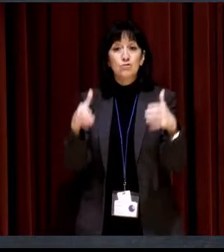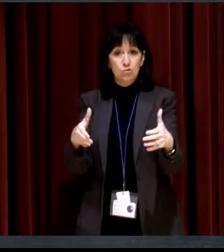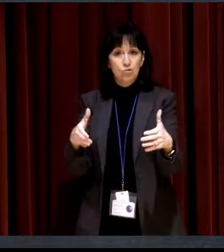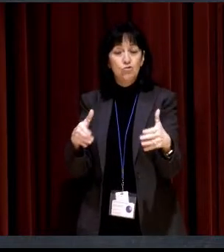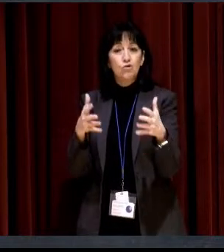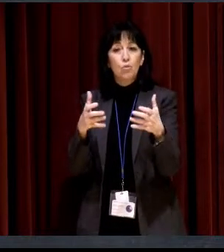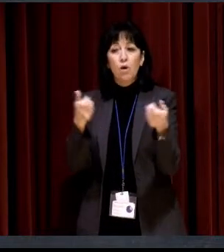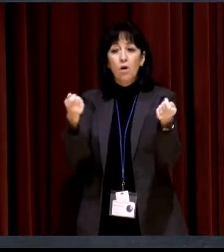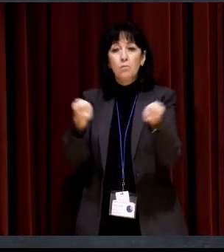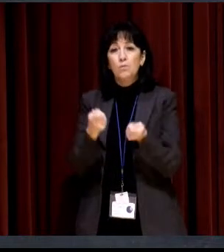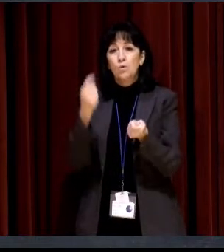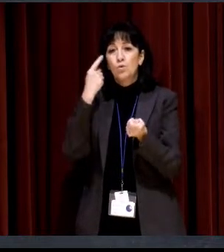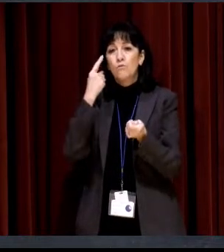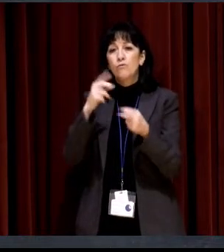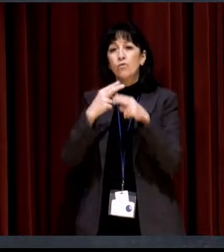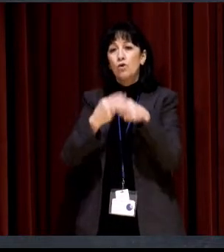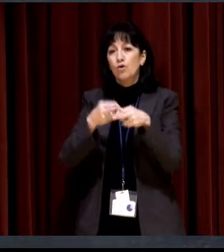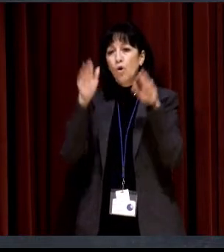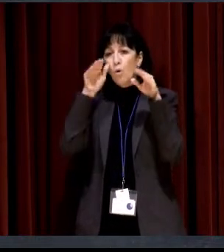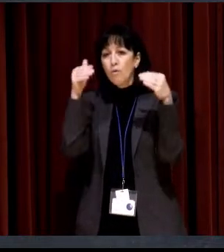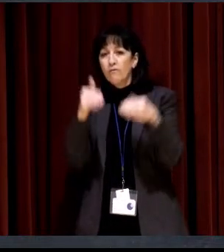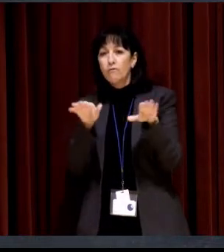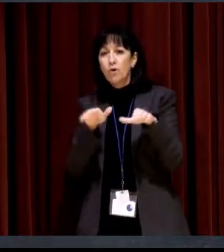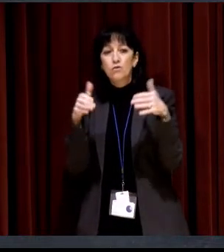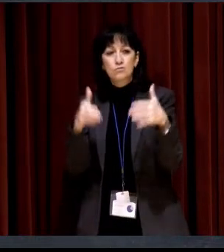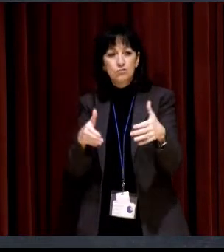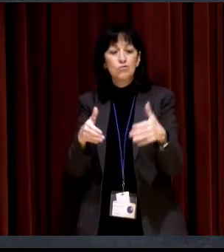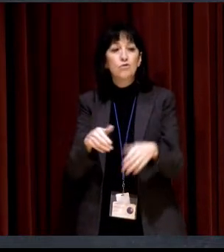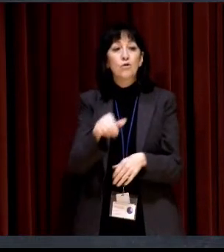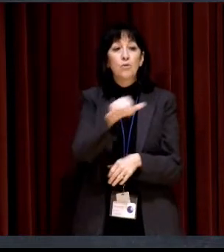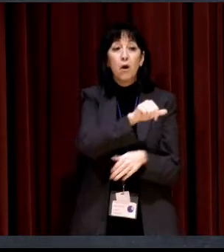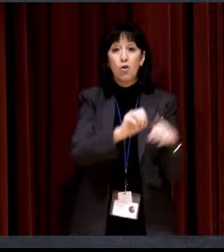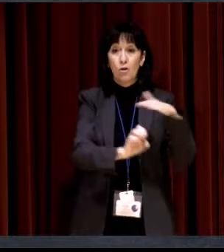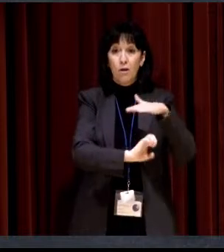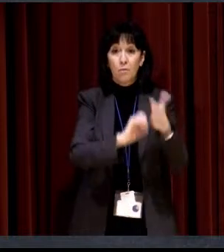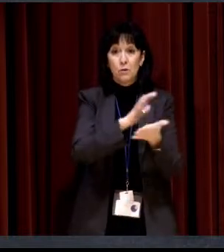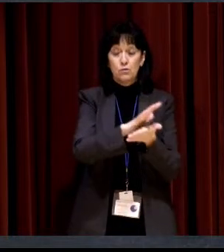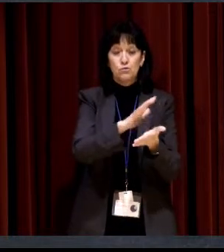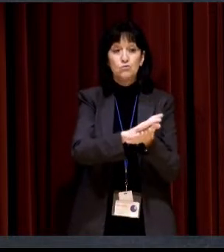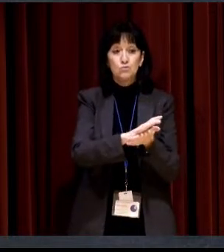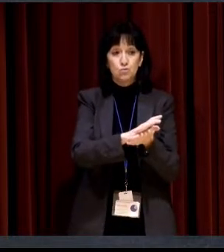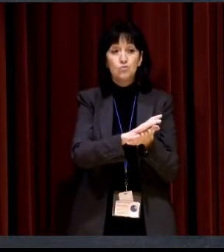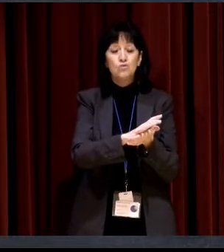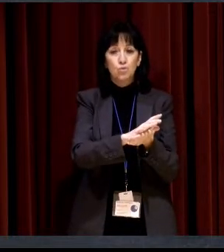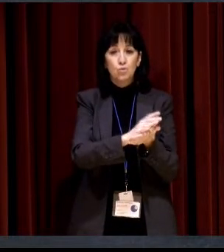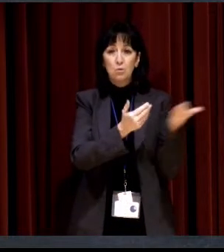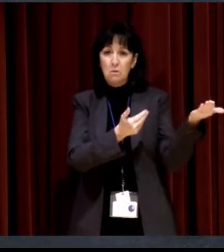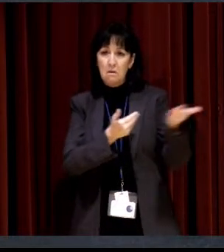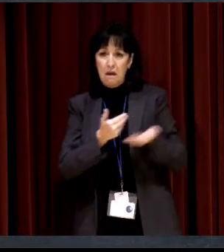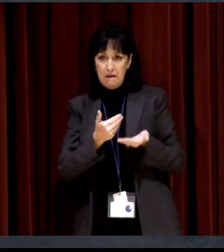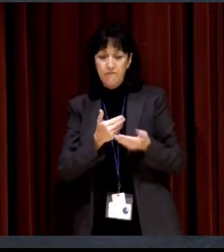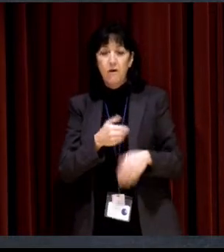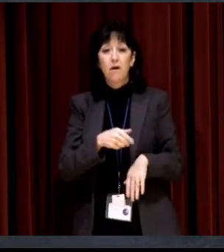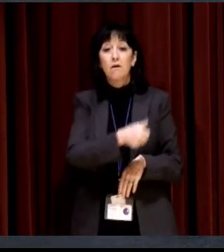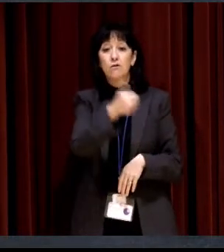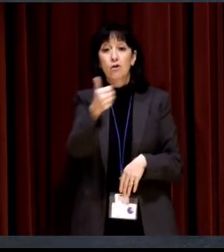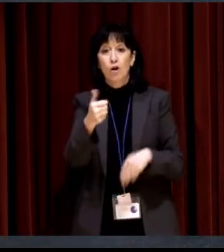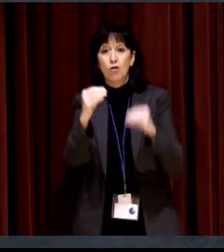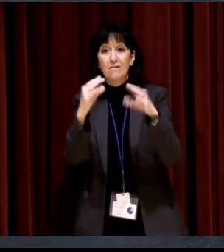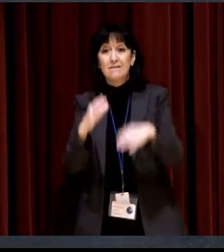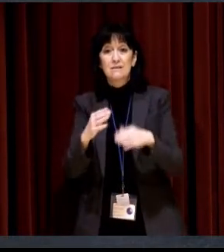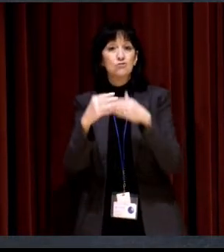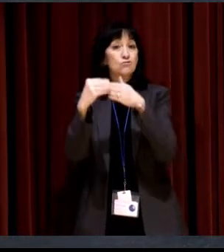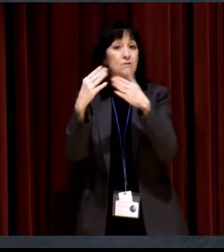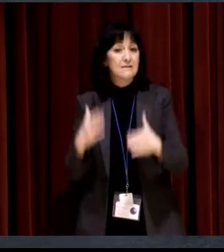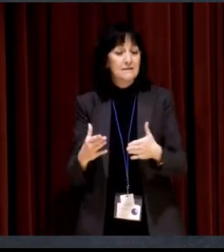with all the teachers from Harlan Elementary, and we've met with teacher leaders as well, and we have